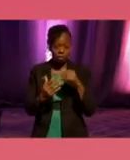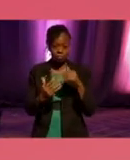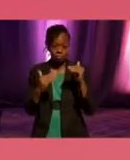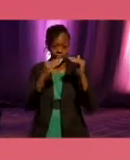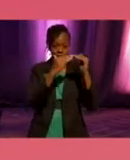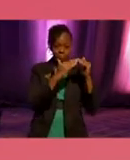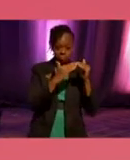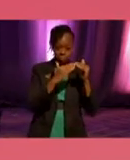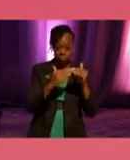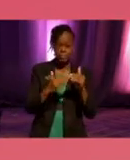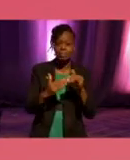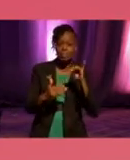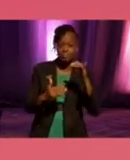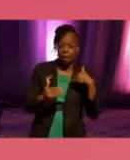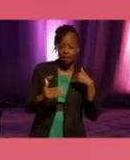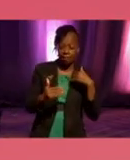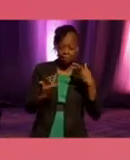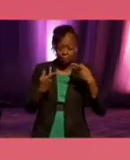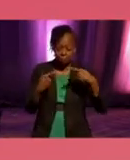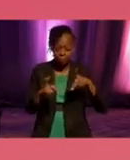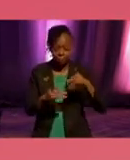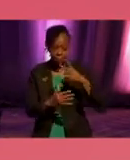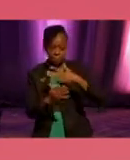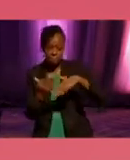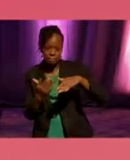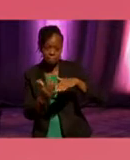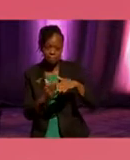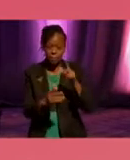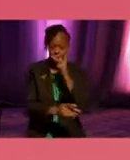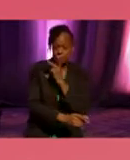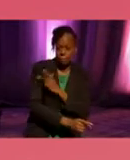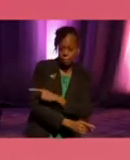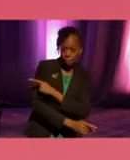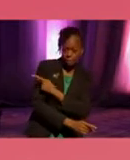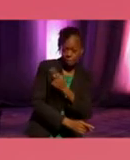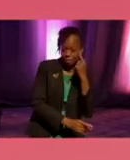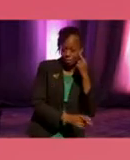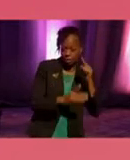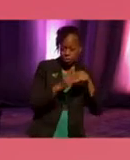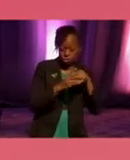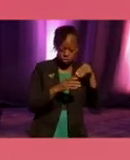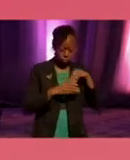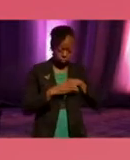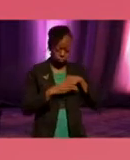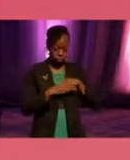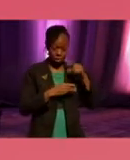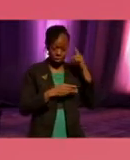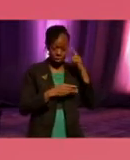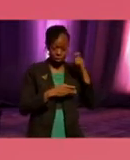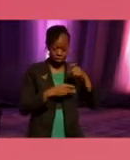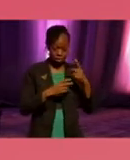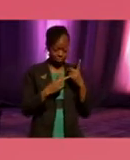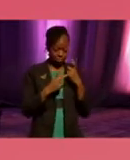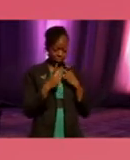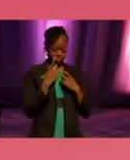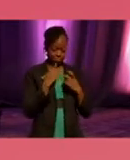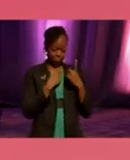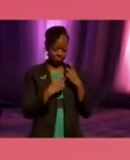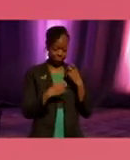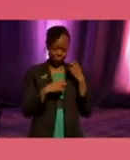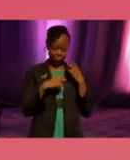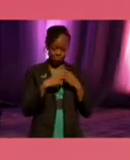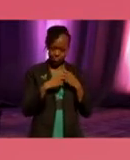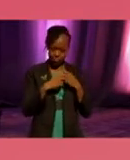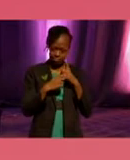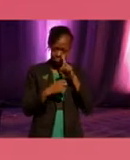has interface with patients at the bedside. I think it really starts from within. I think we need to ask ourselves some hard questions.